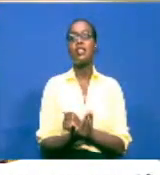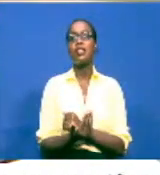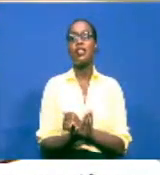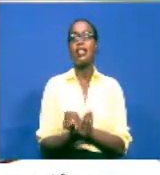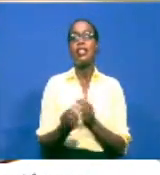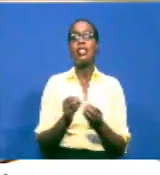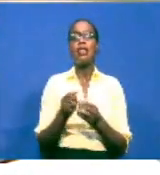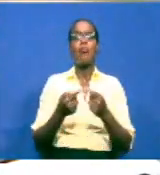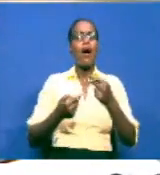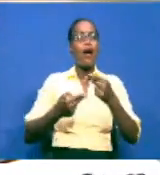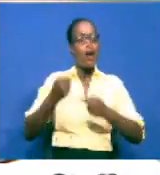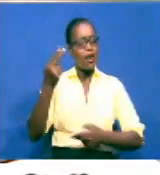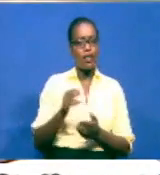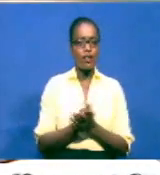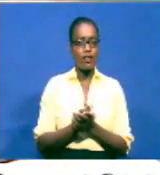number has shot to